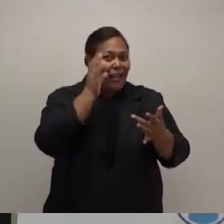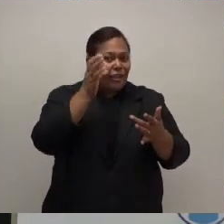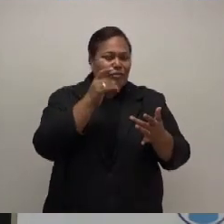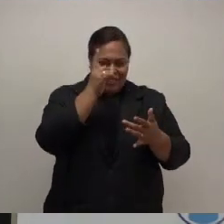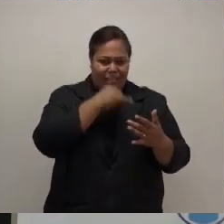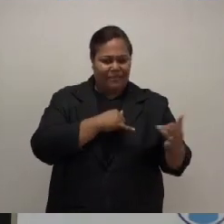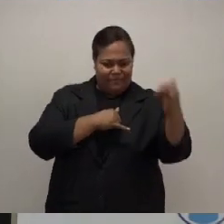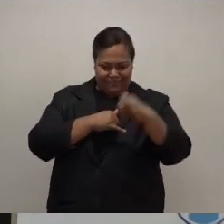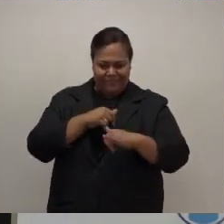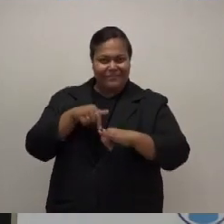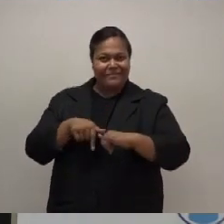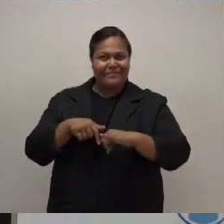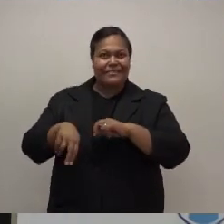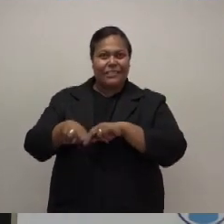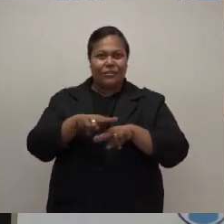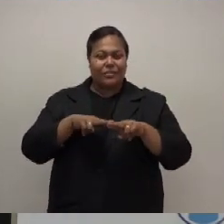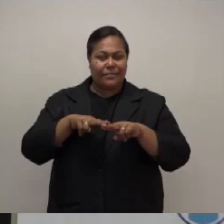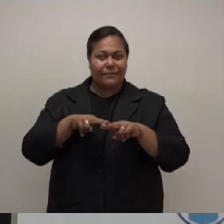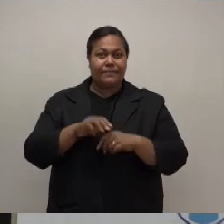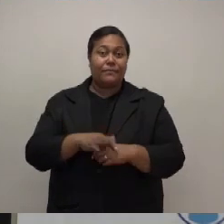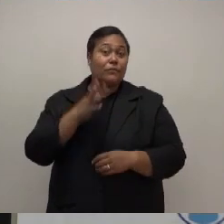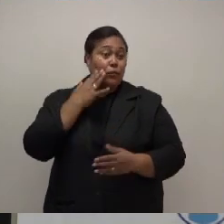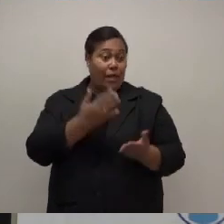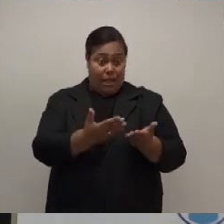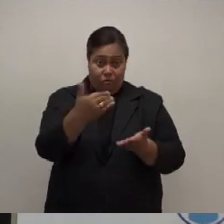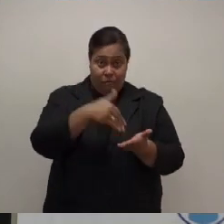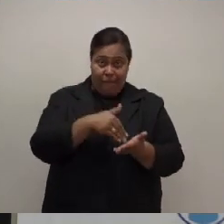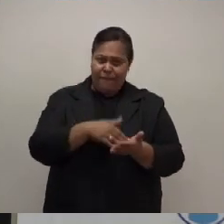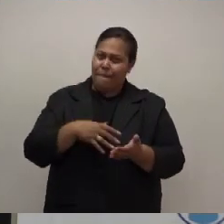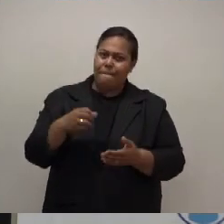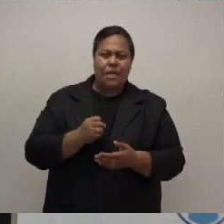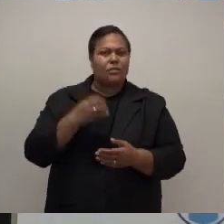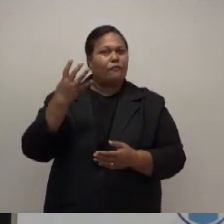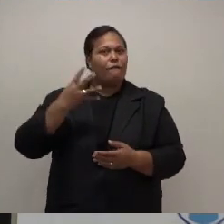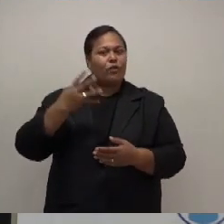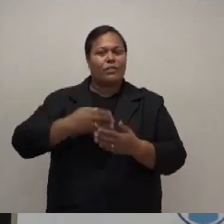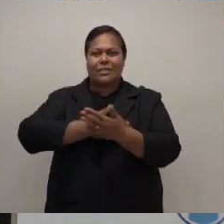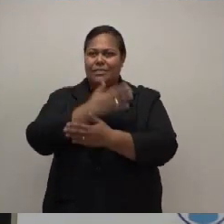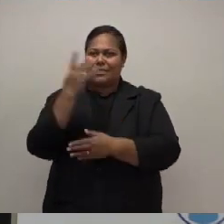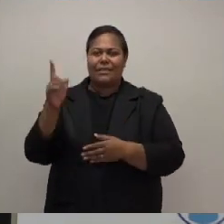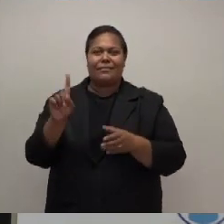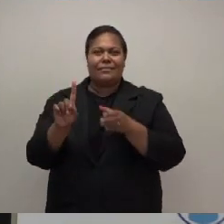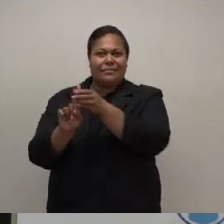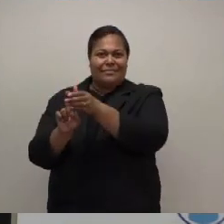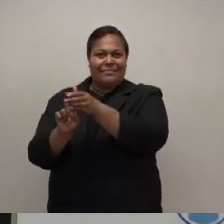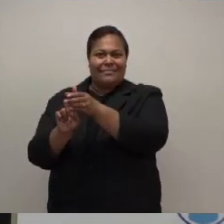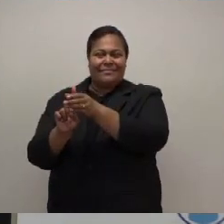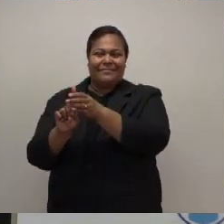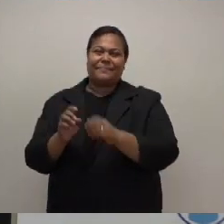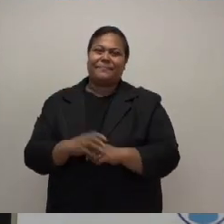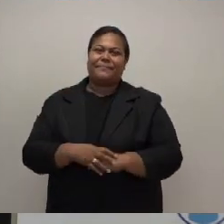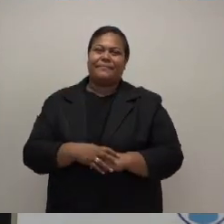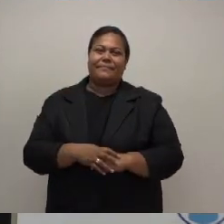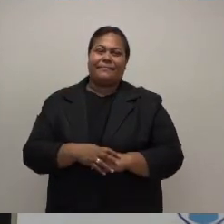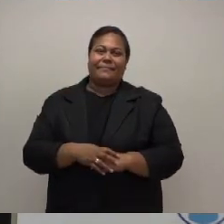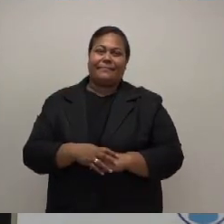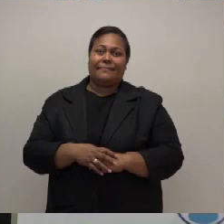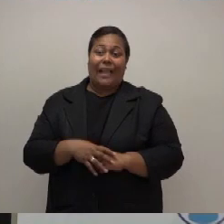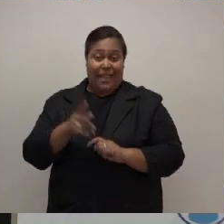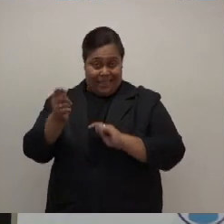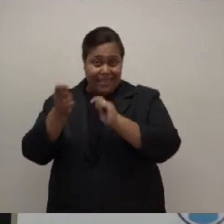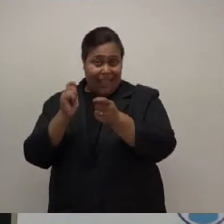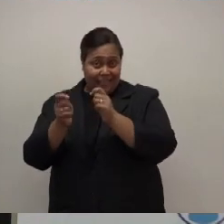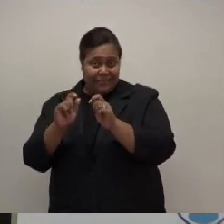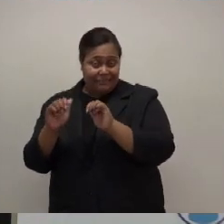Fiji. Upon arrival, they must spend 14 days in Fijian government quarantine facilities and then pass a